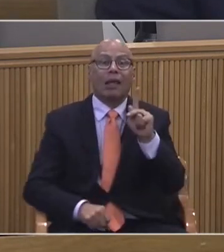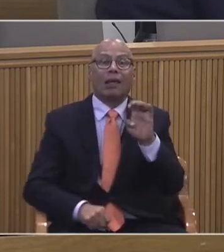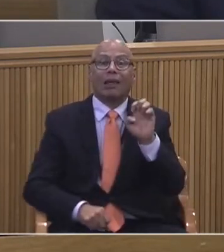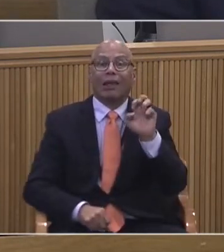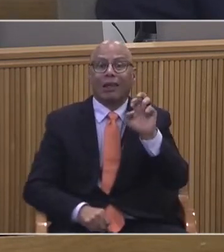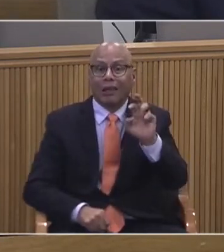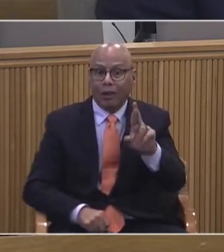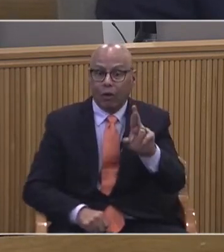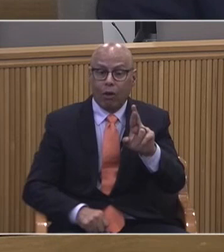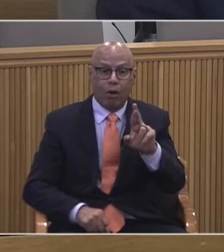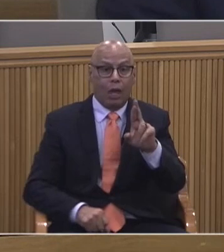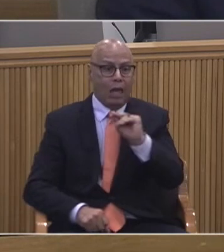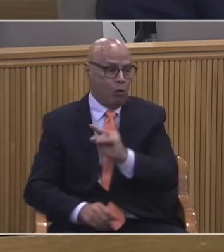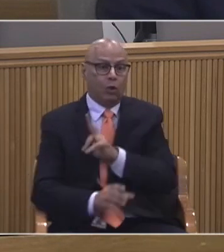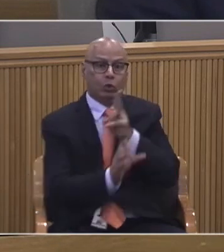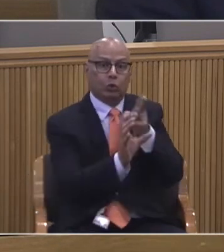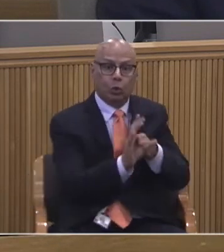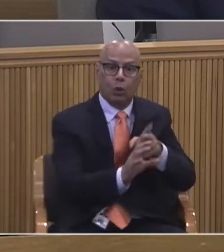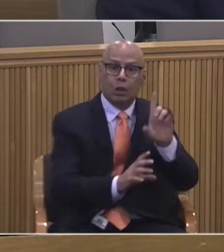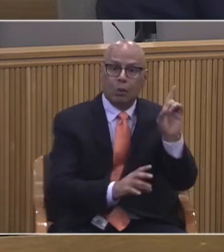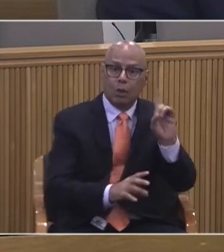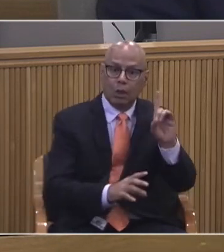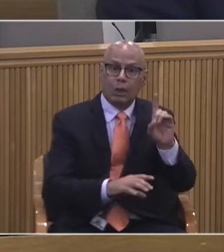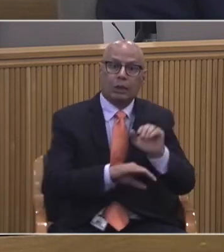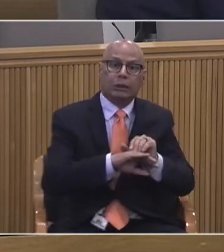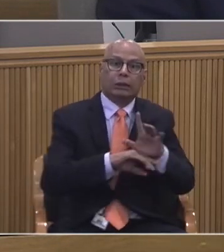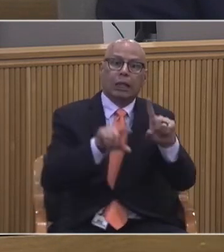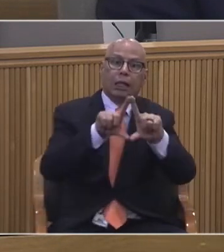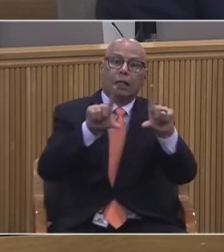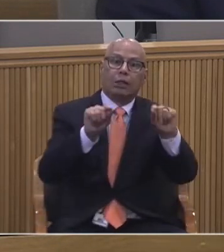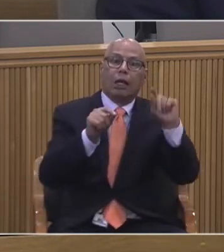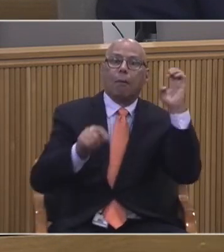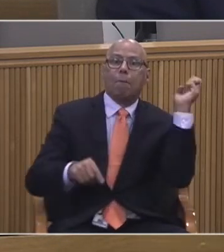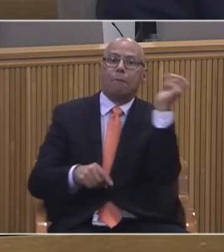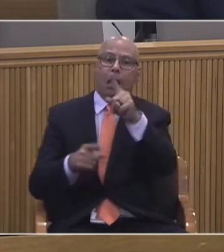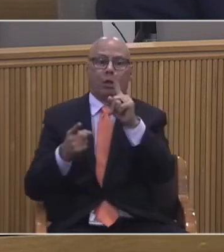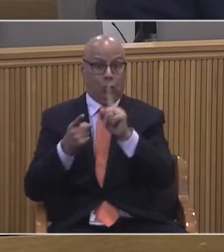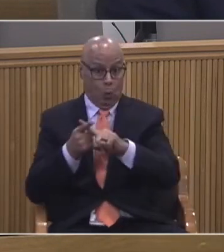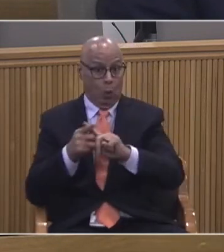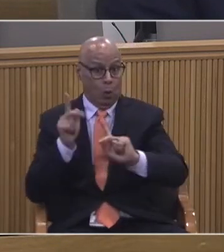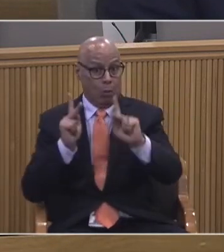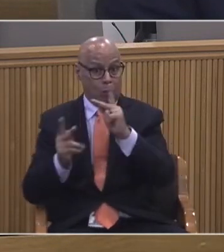Senate Republicans in advocating to send a check back to taxpayers.